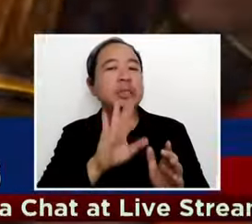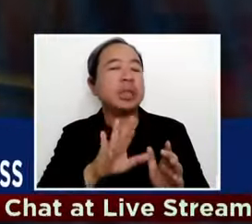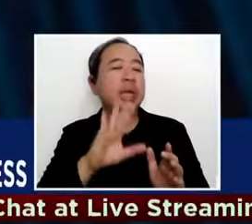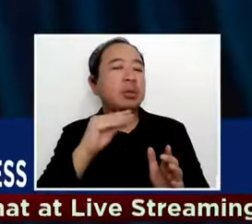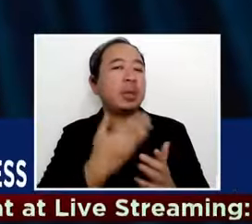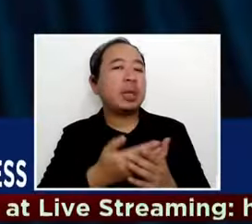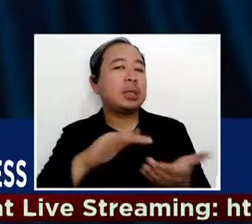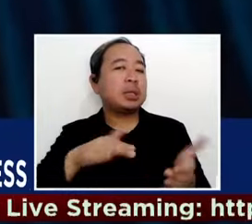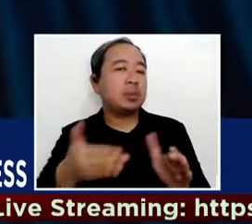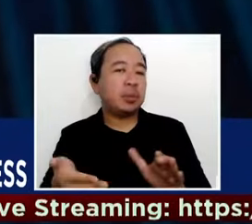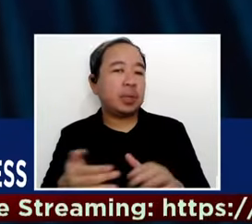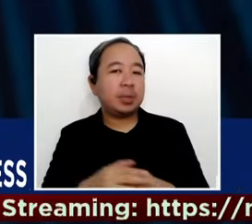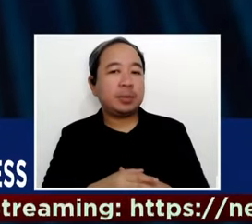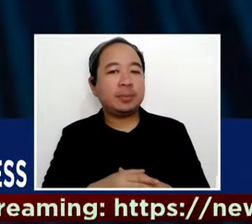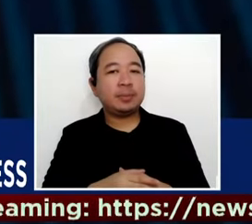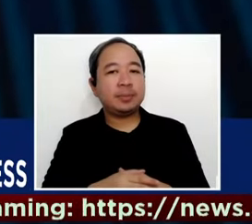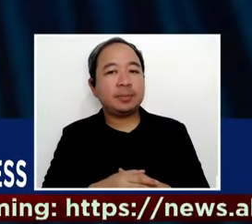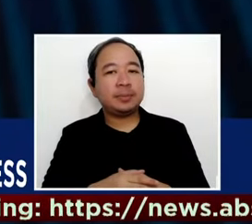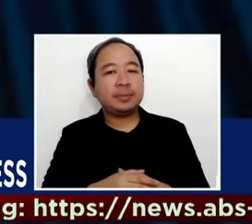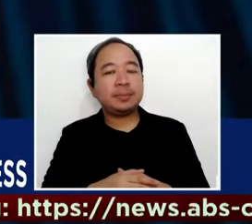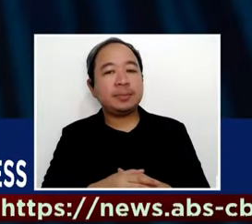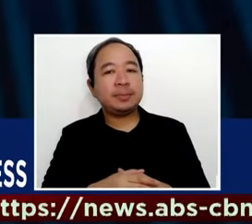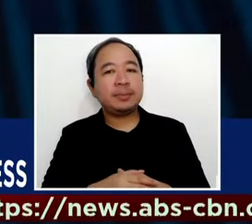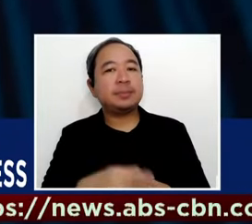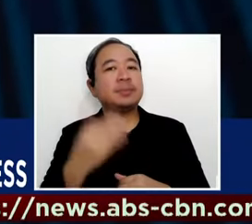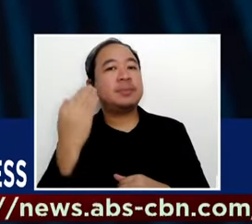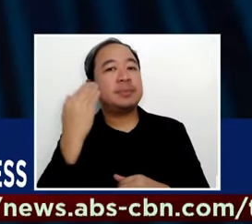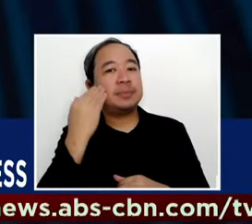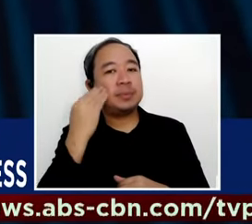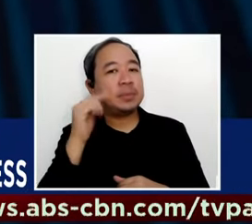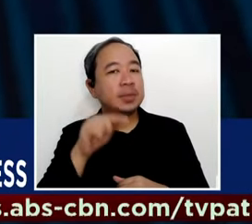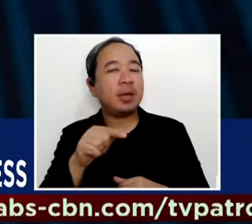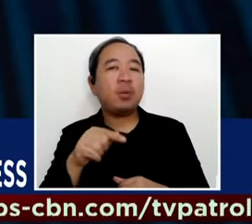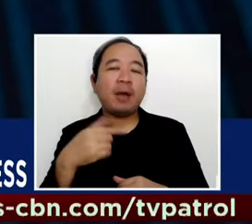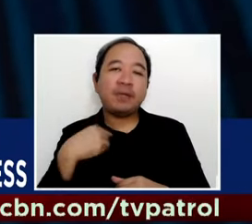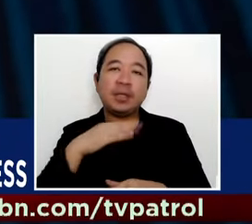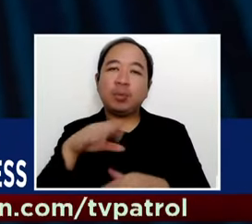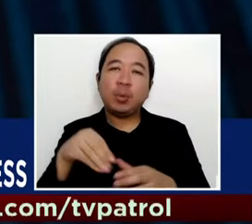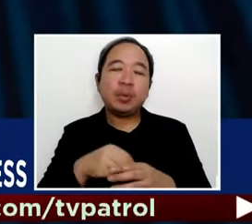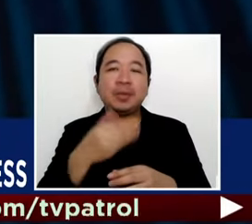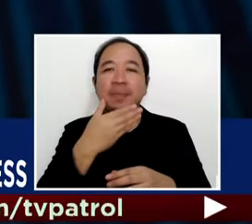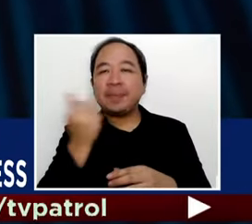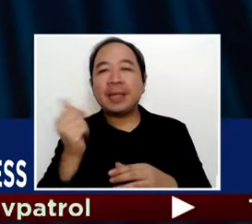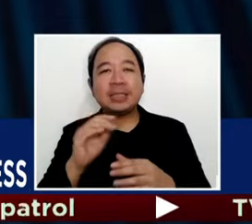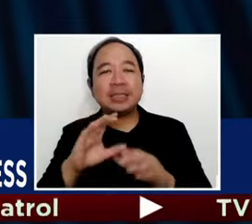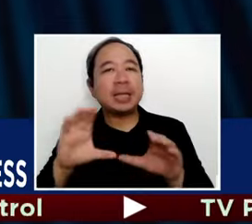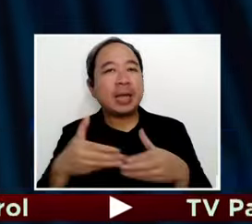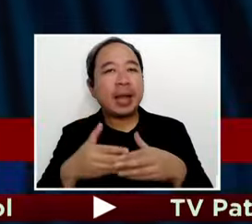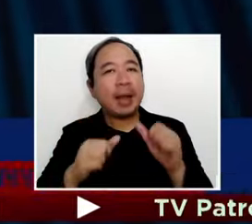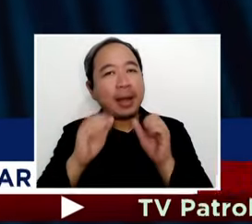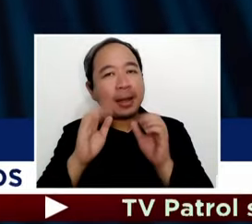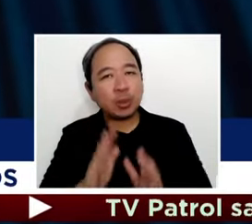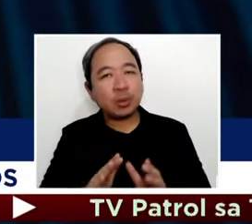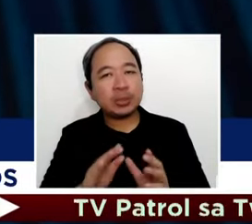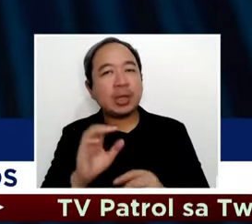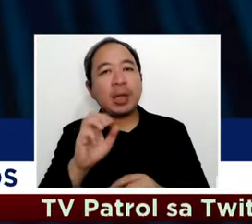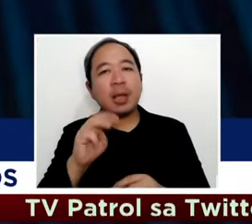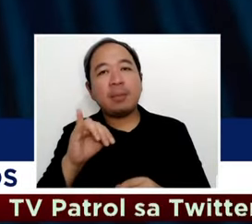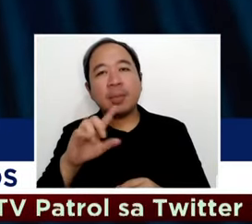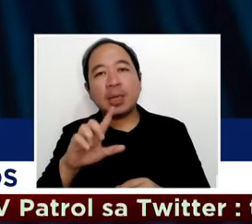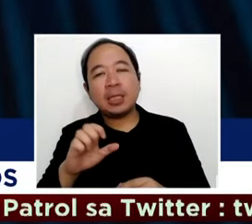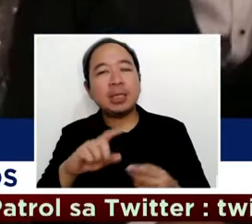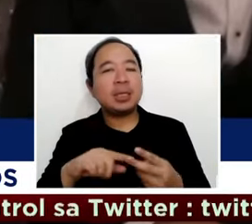Holdovers. Emma made sure that she surrounded me with one of the great casts and crews of all time, Emily, Cillian, Matt